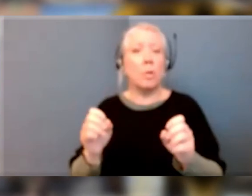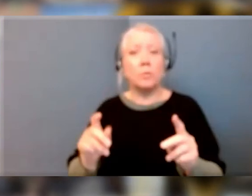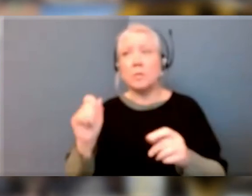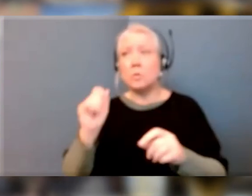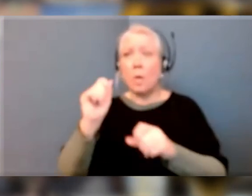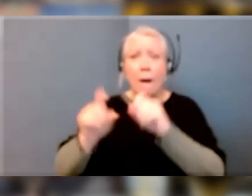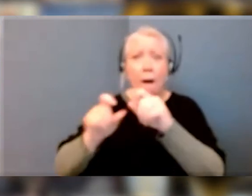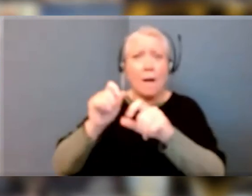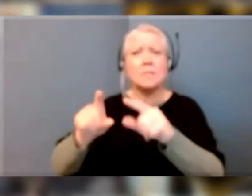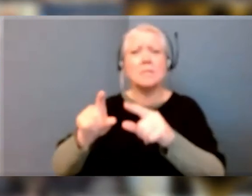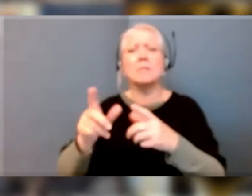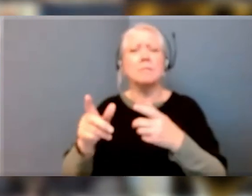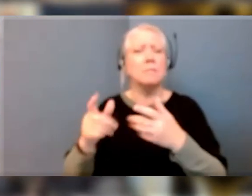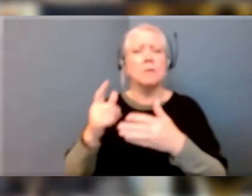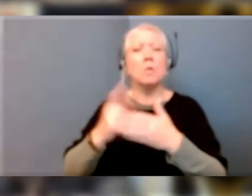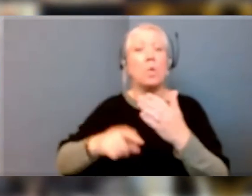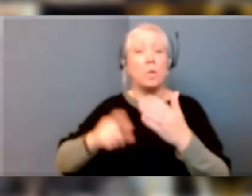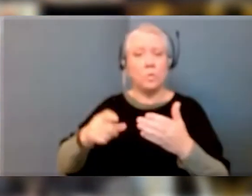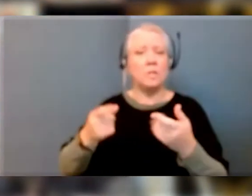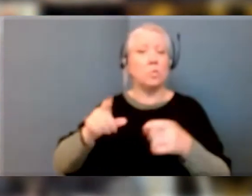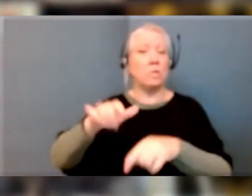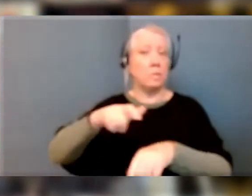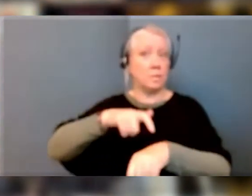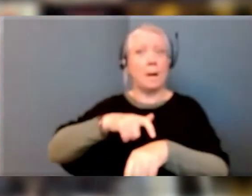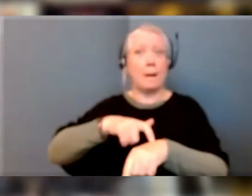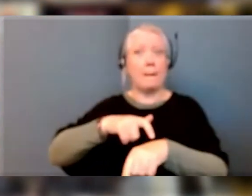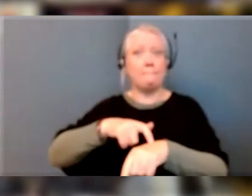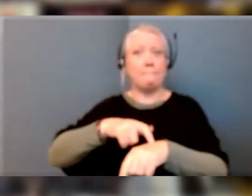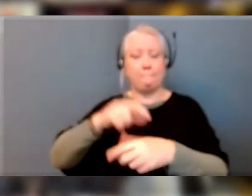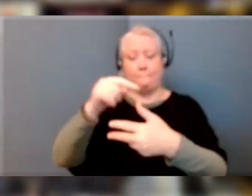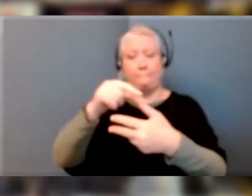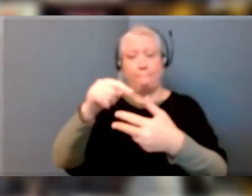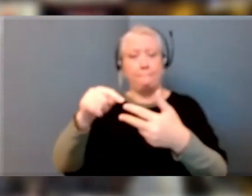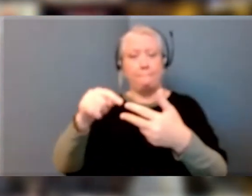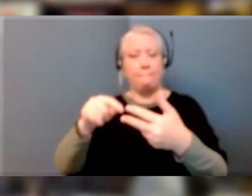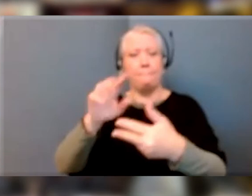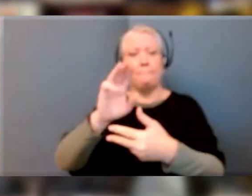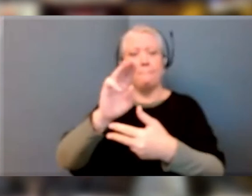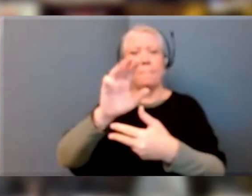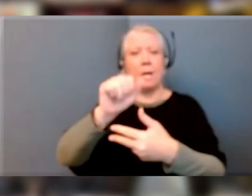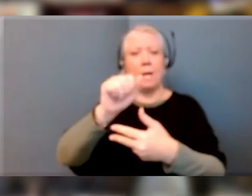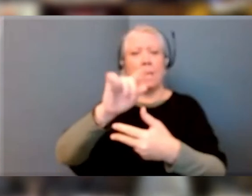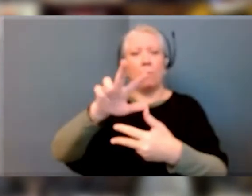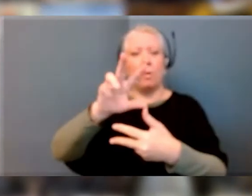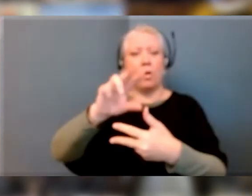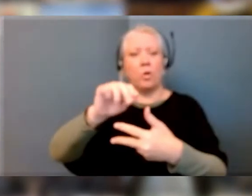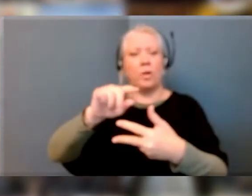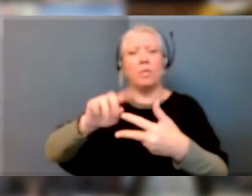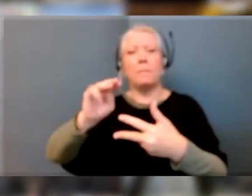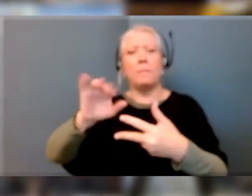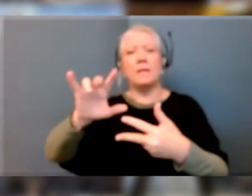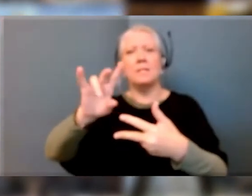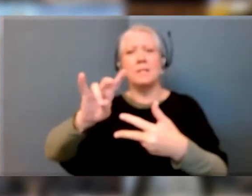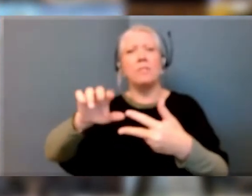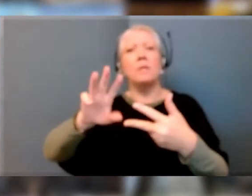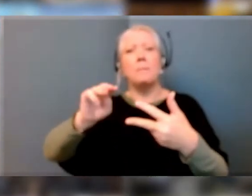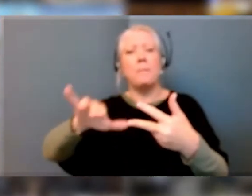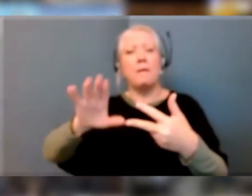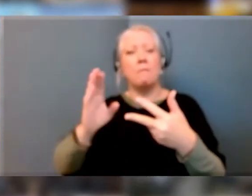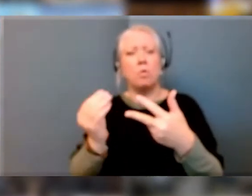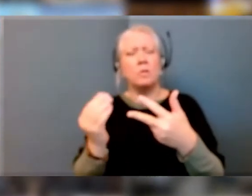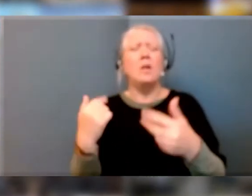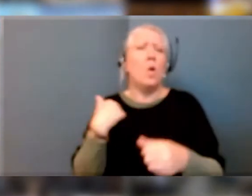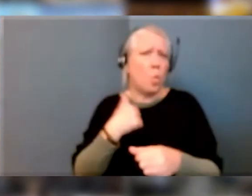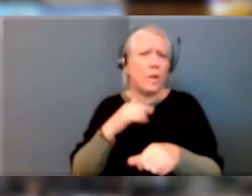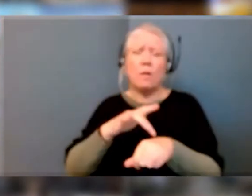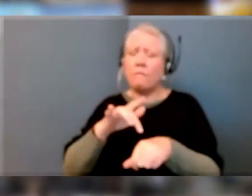and give us a chance to answer any questions you might have. We're certainly available at other times too if you